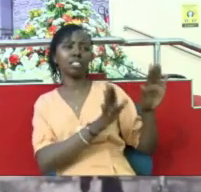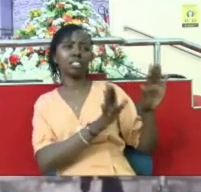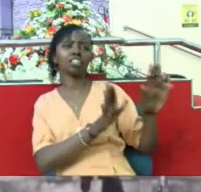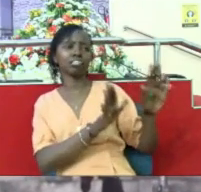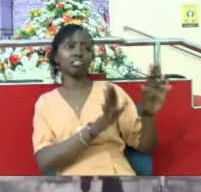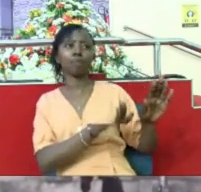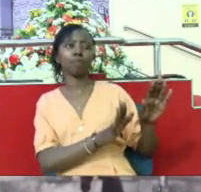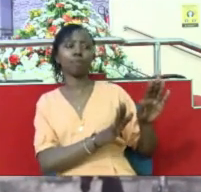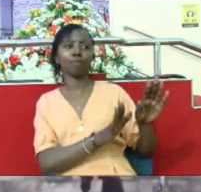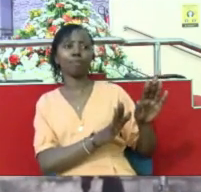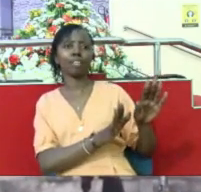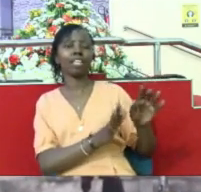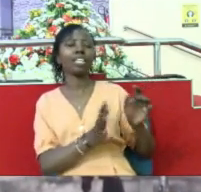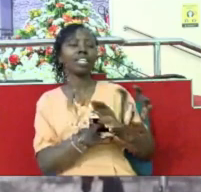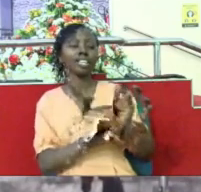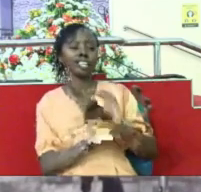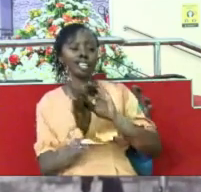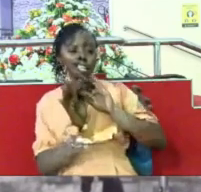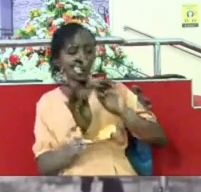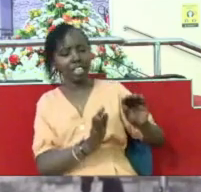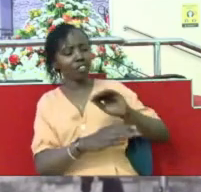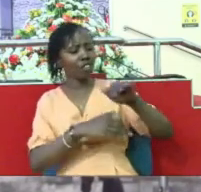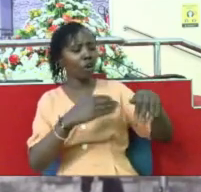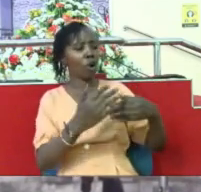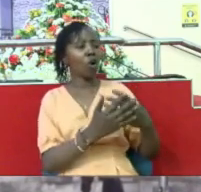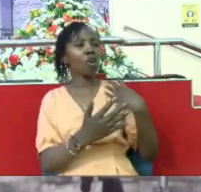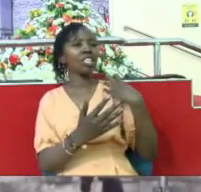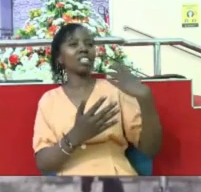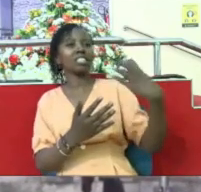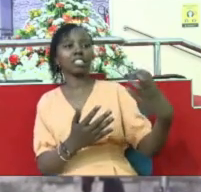veiled all that. He became